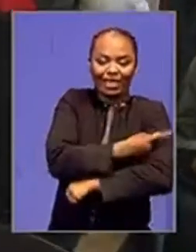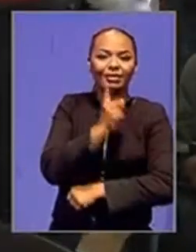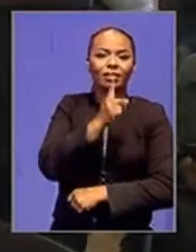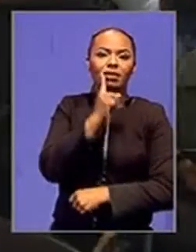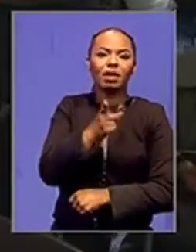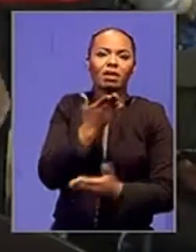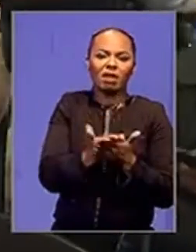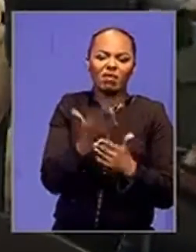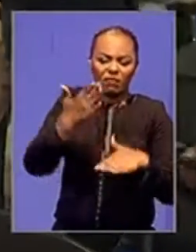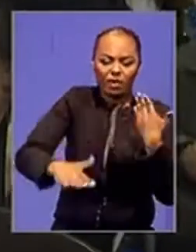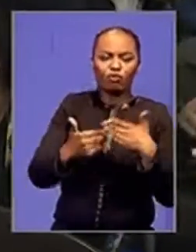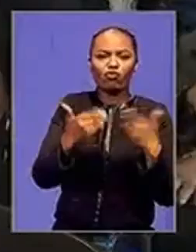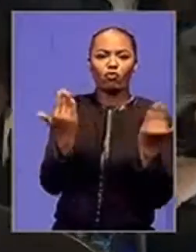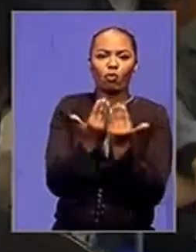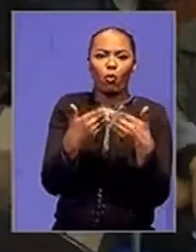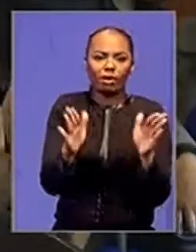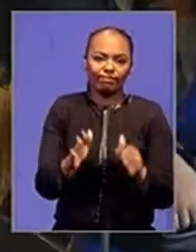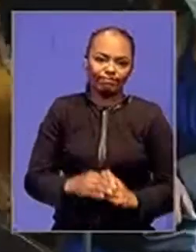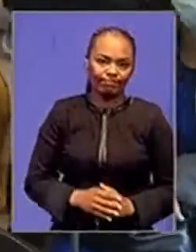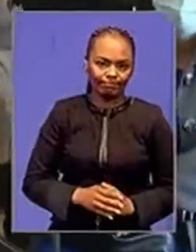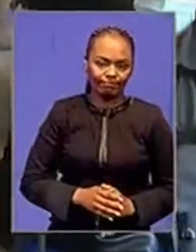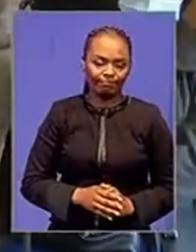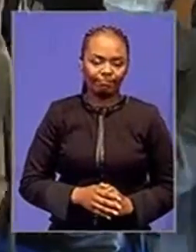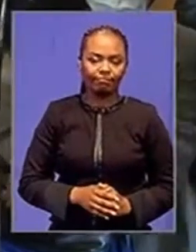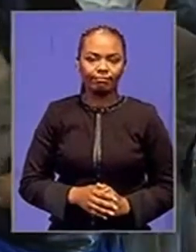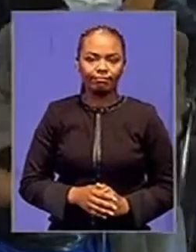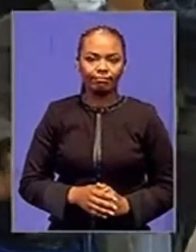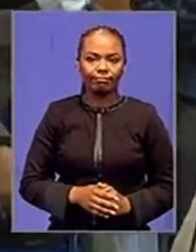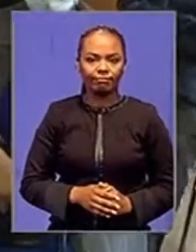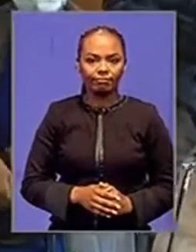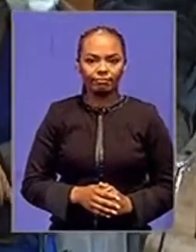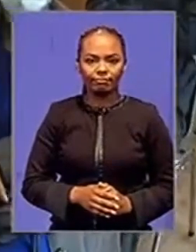phethwa pele dikolo di bula. Thabo Katsande, SABC News, Kimberley.